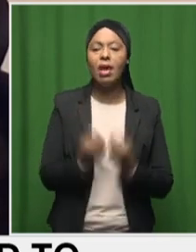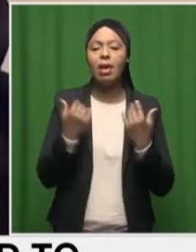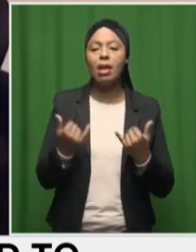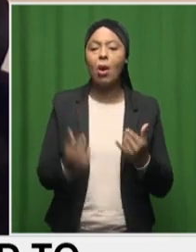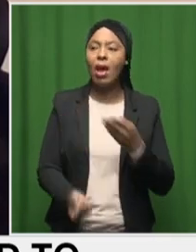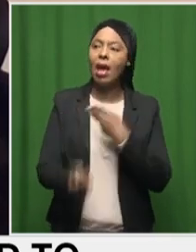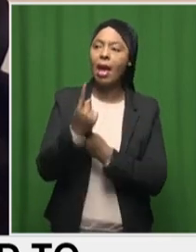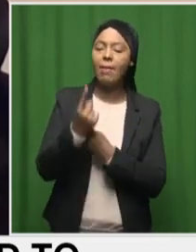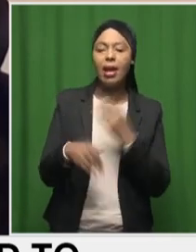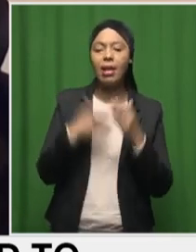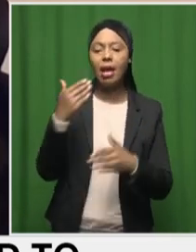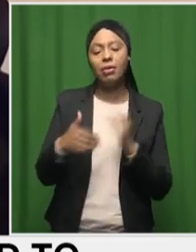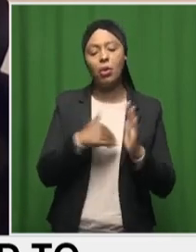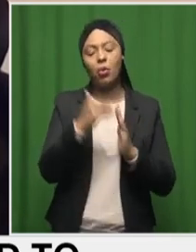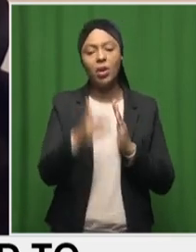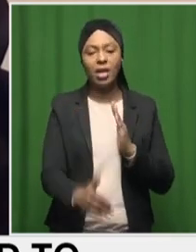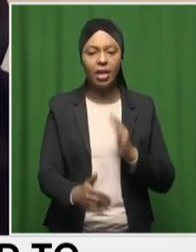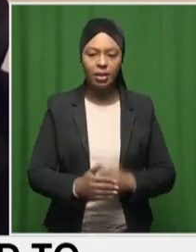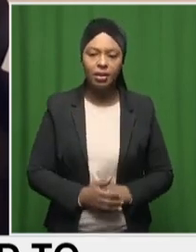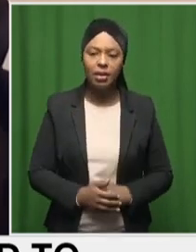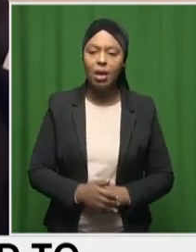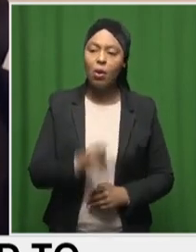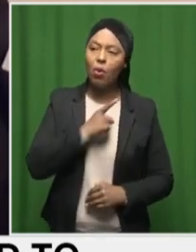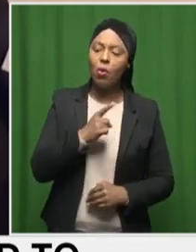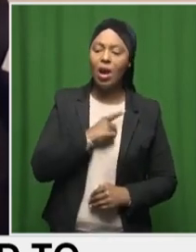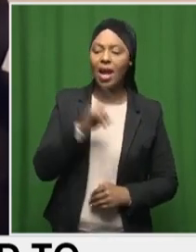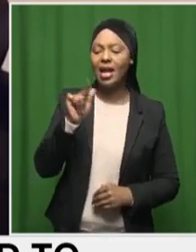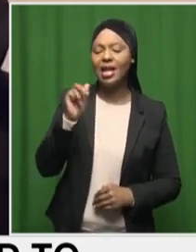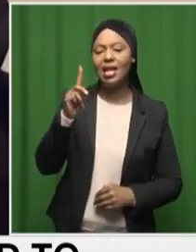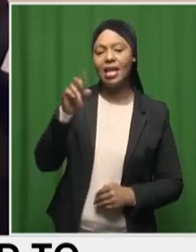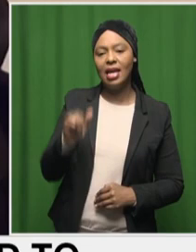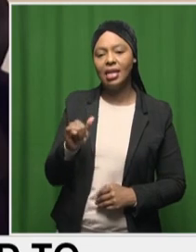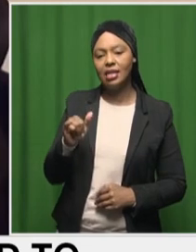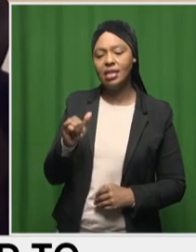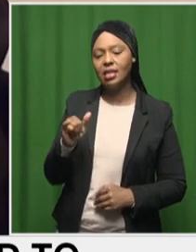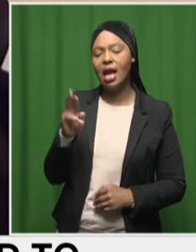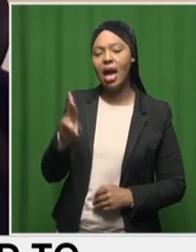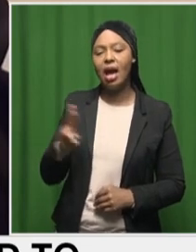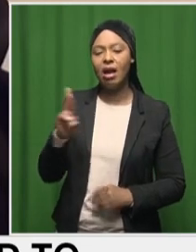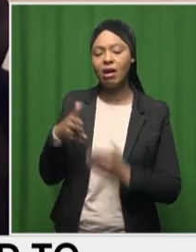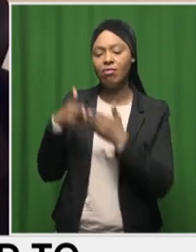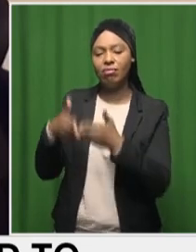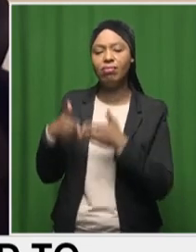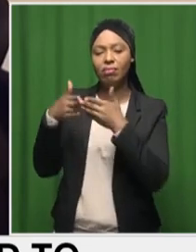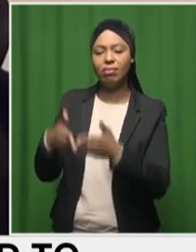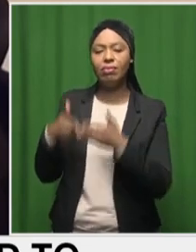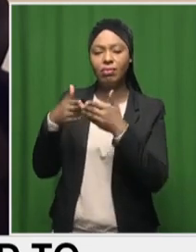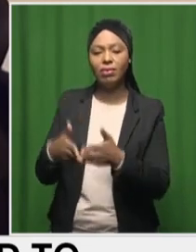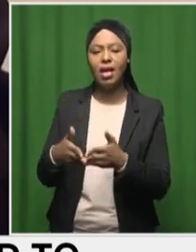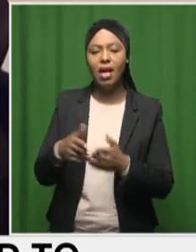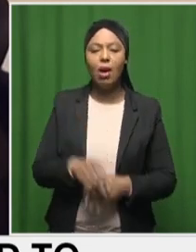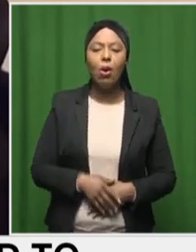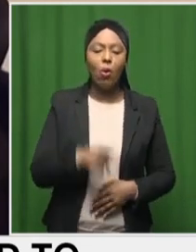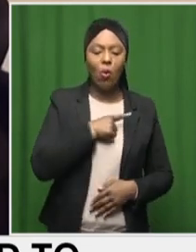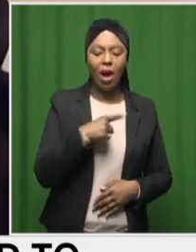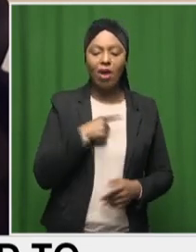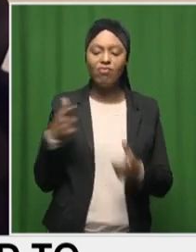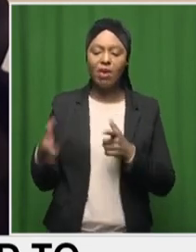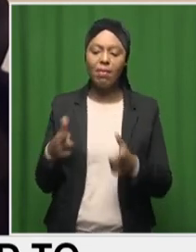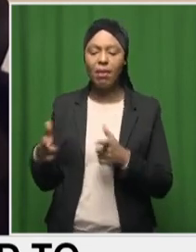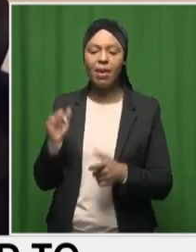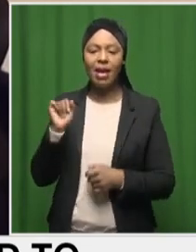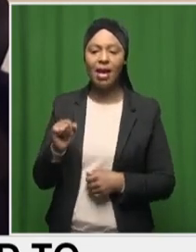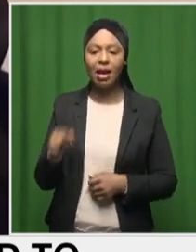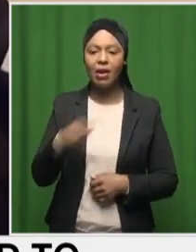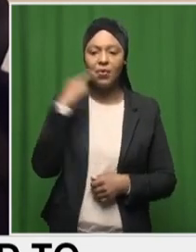and this was after the whole incident with Lady R and the Russian, you know, the Russian arms, and whether South Africa sent weapons